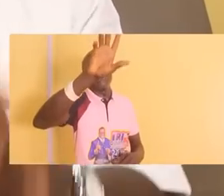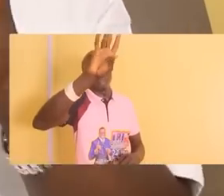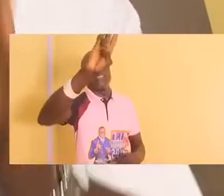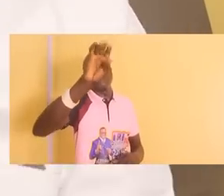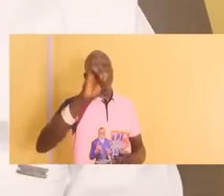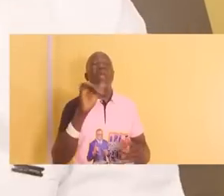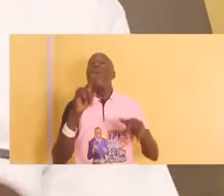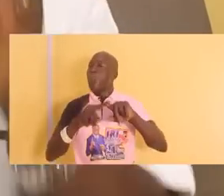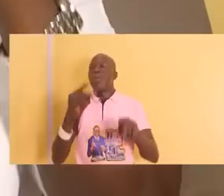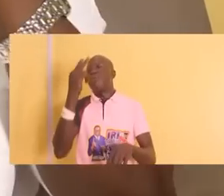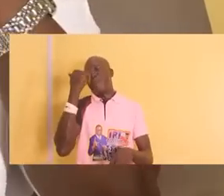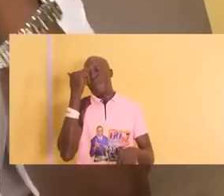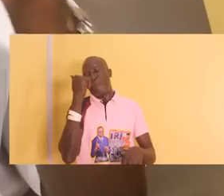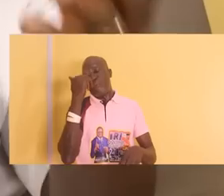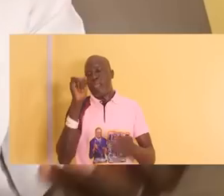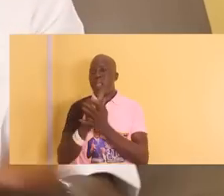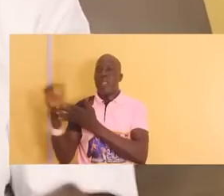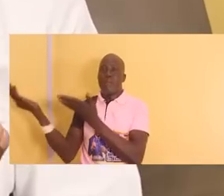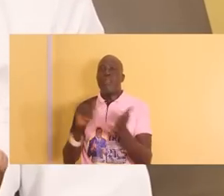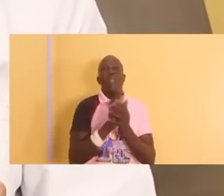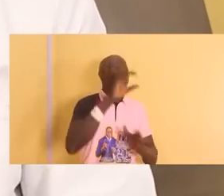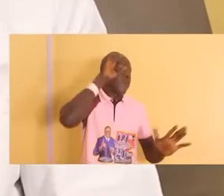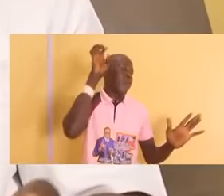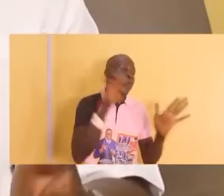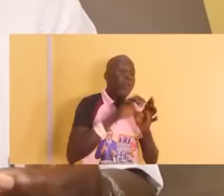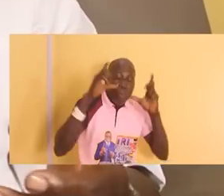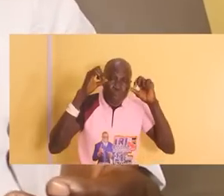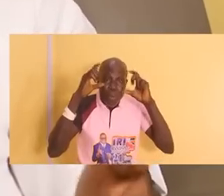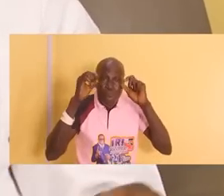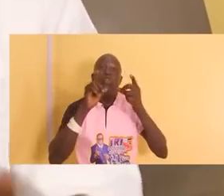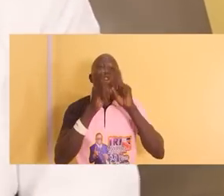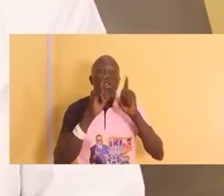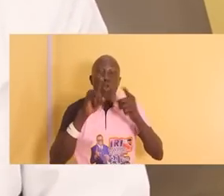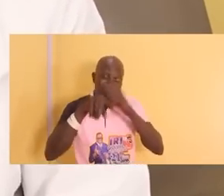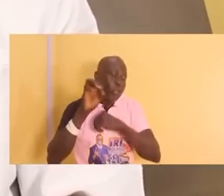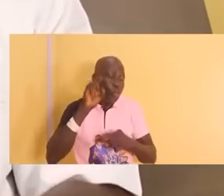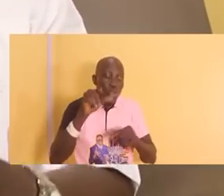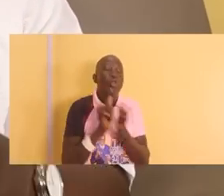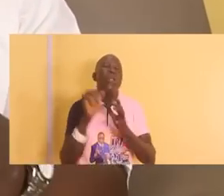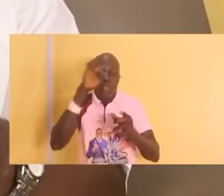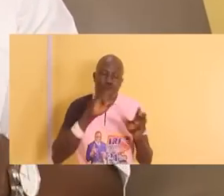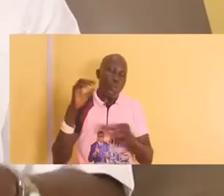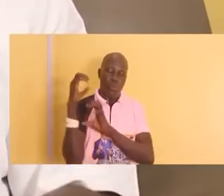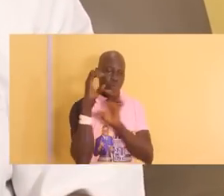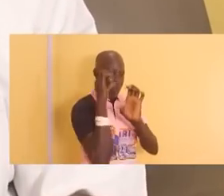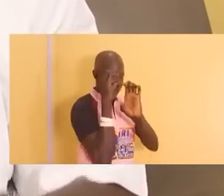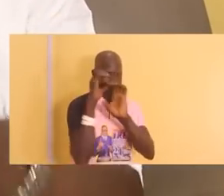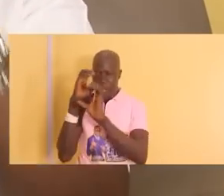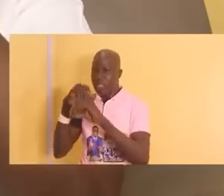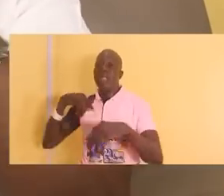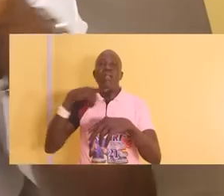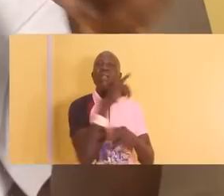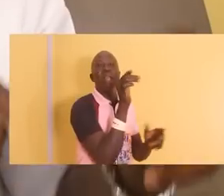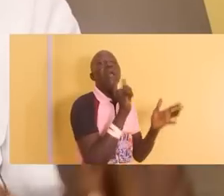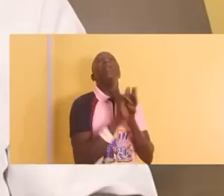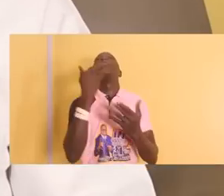But fake, the what? You have to photo me see. You put my photo. You have video me. You have to use my thank